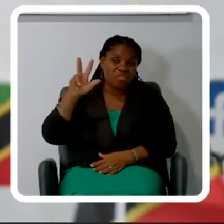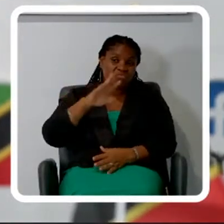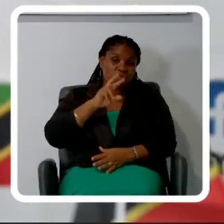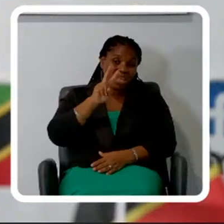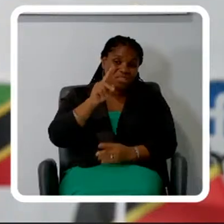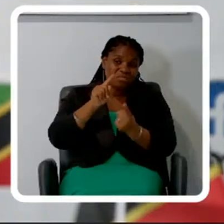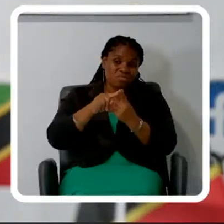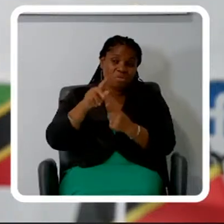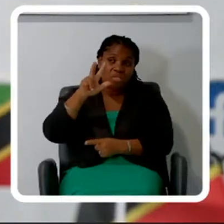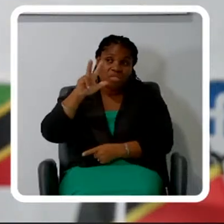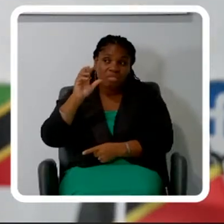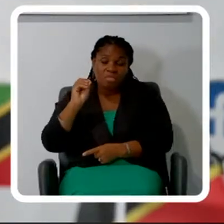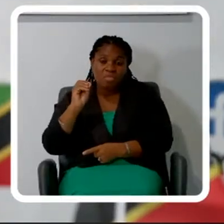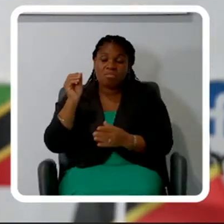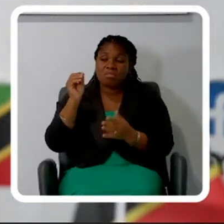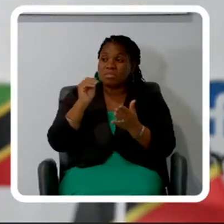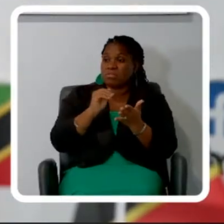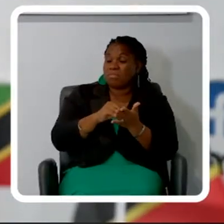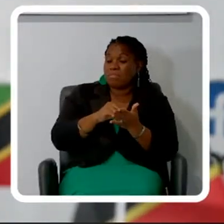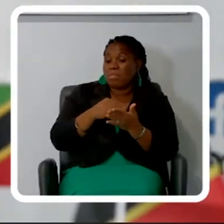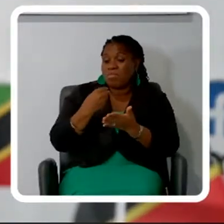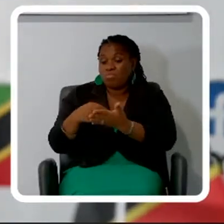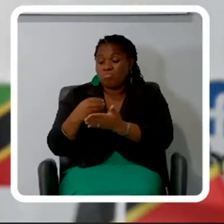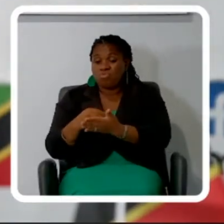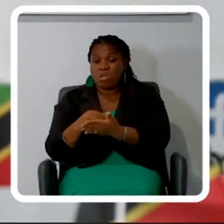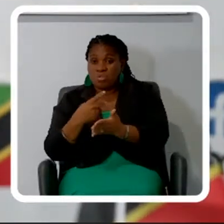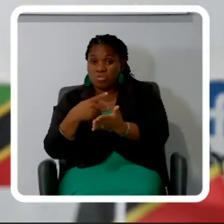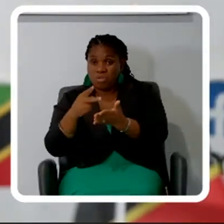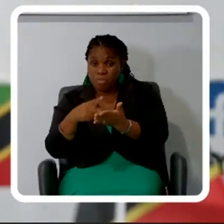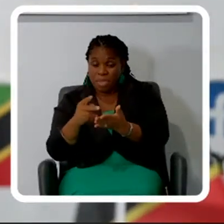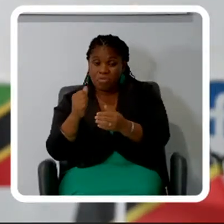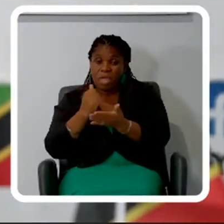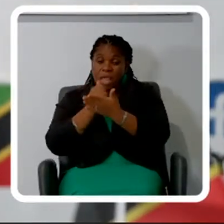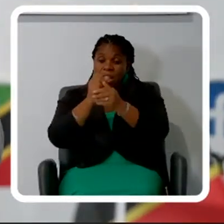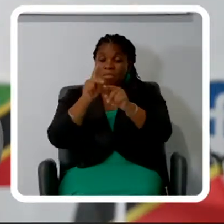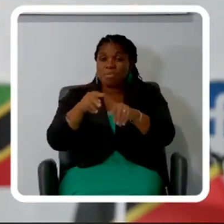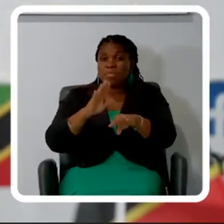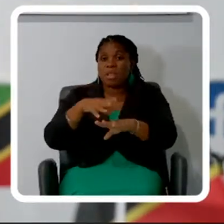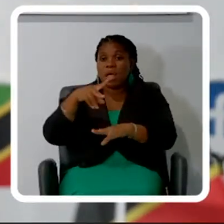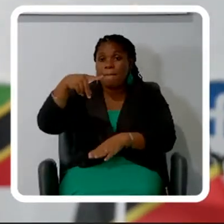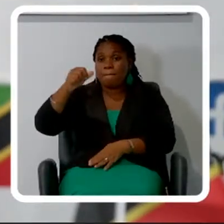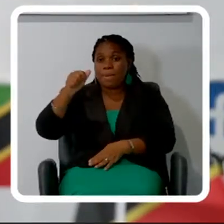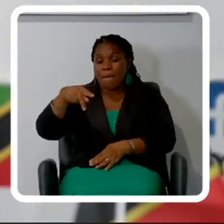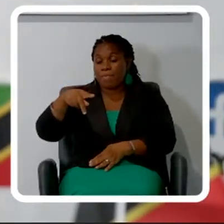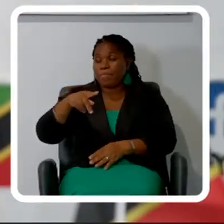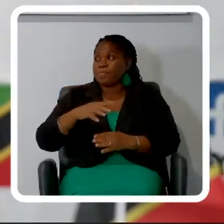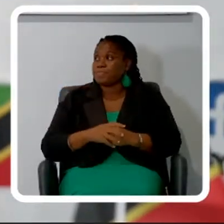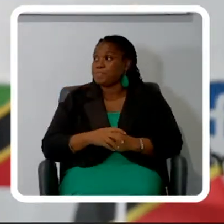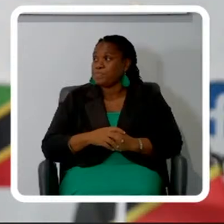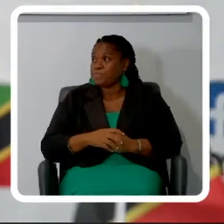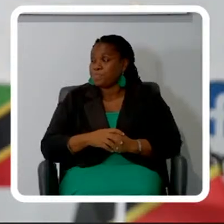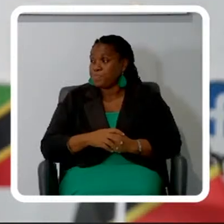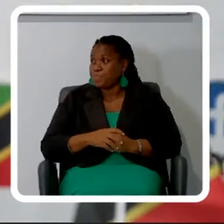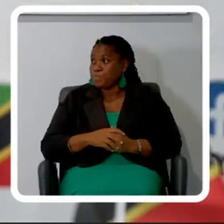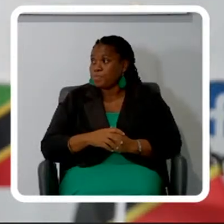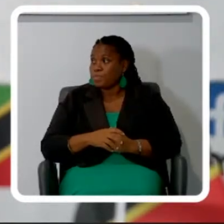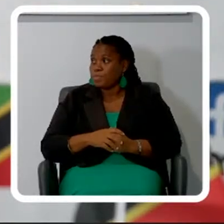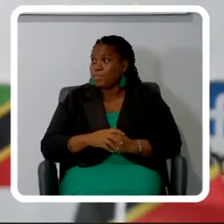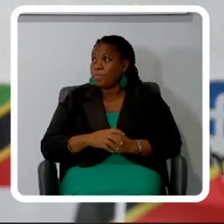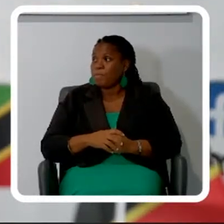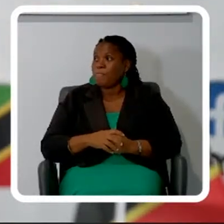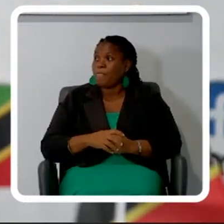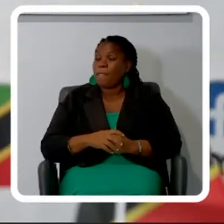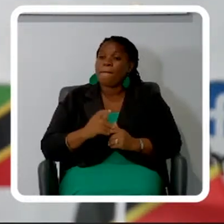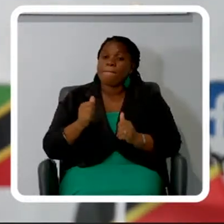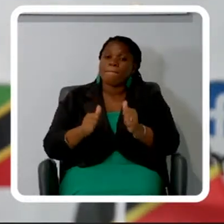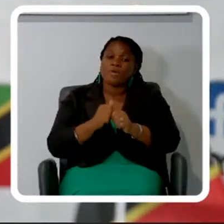you to take a note of that. We have not abandoned families who should benefit from some support. But the most important thing is that we wanted